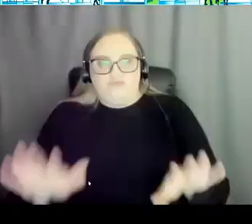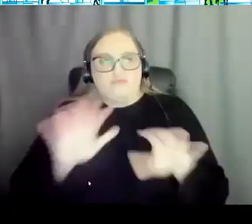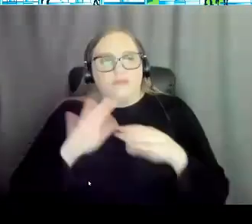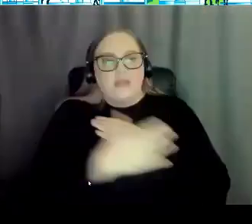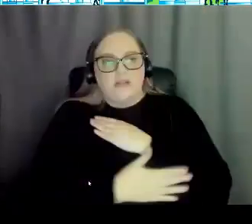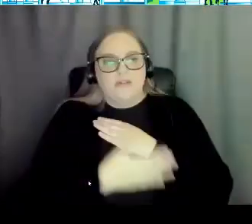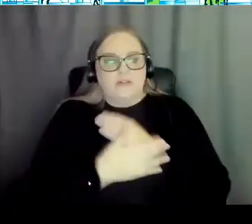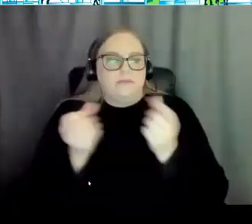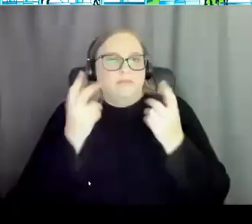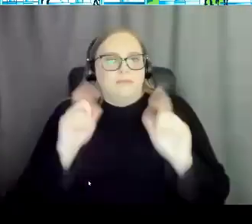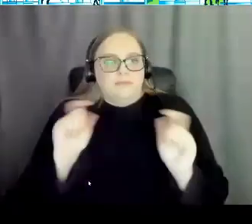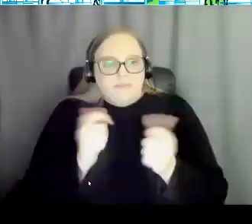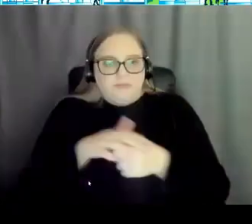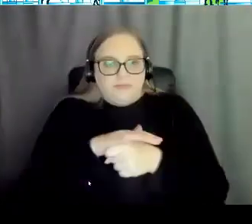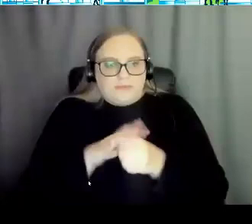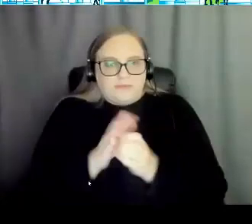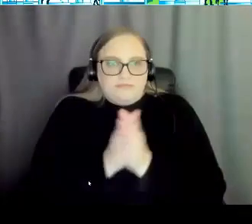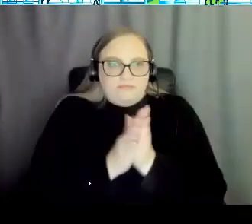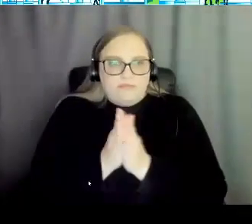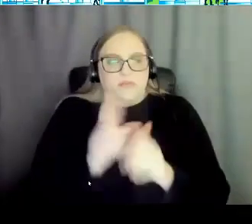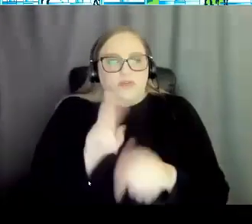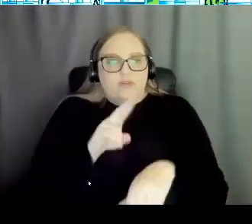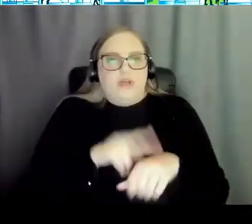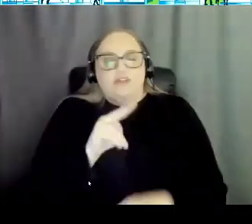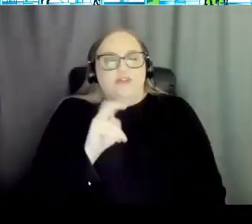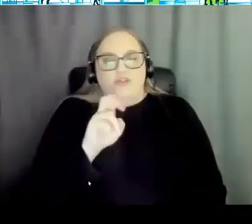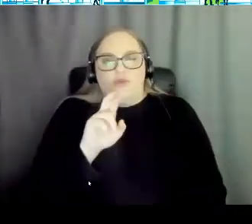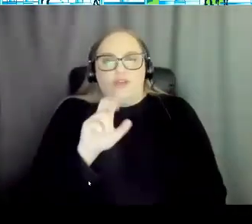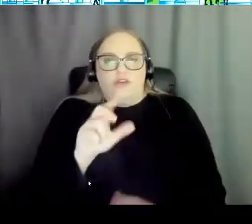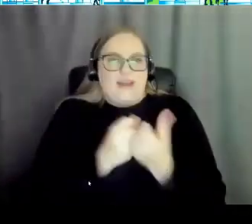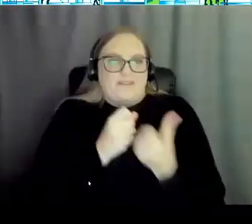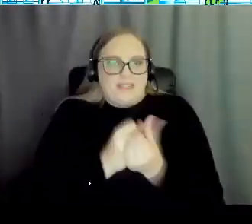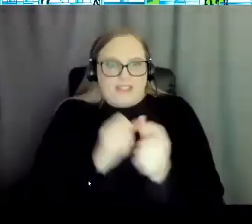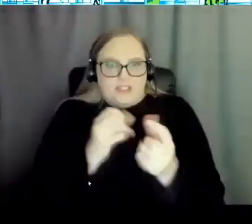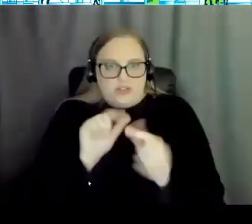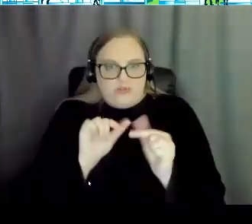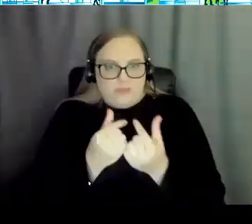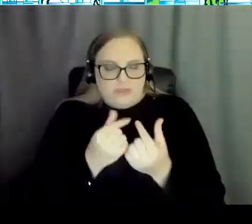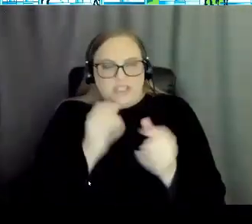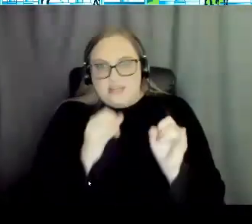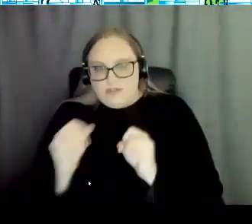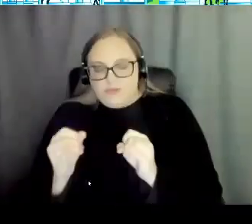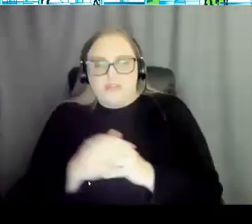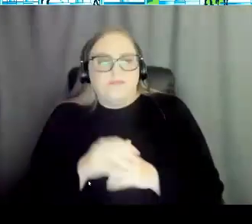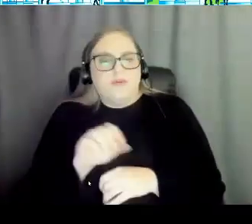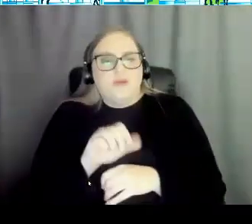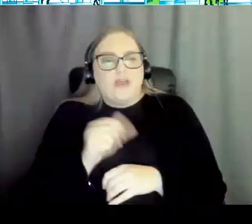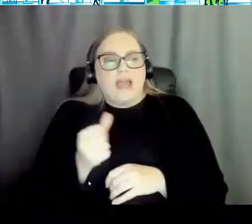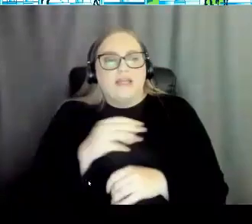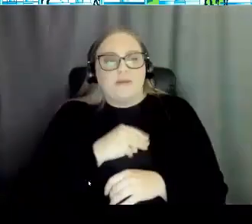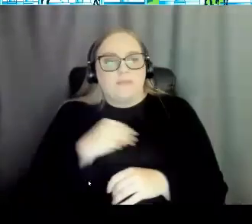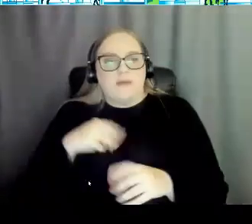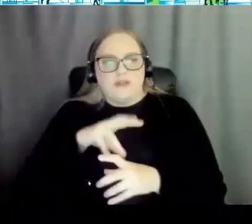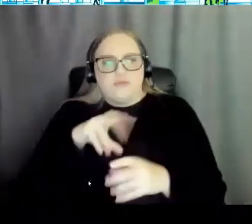but passionate nuclear advocacy individuals and groups. Are any of the consortia members that have plans